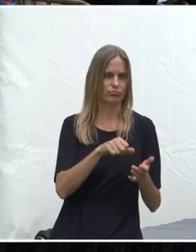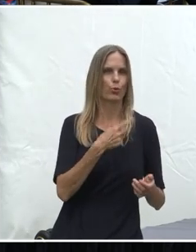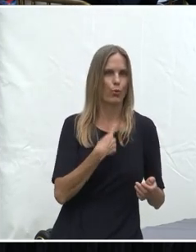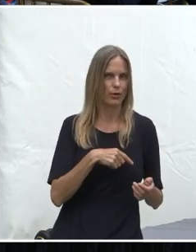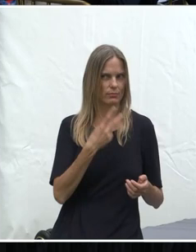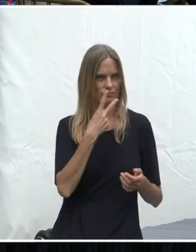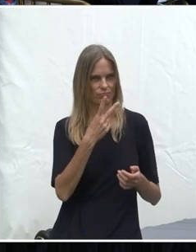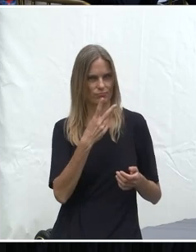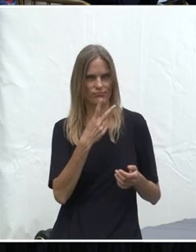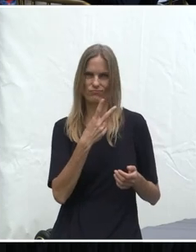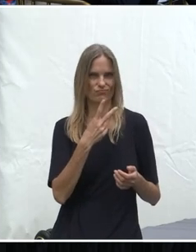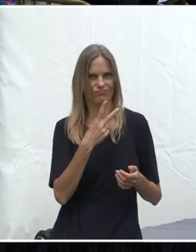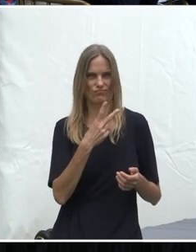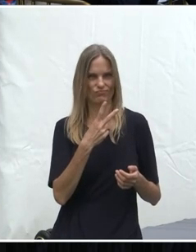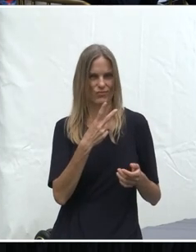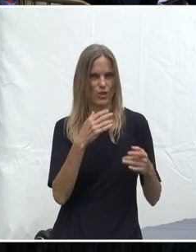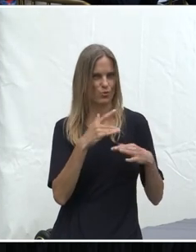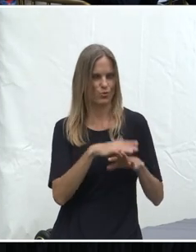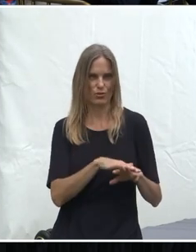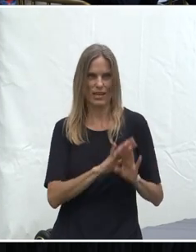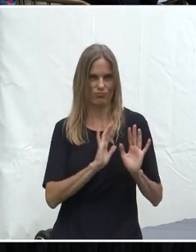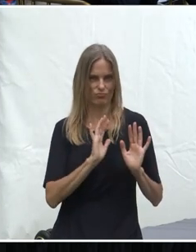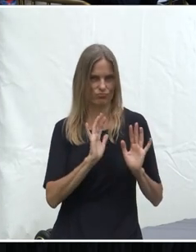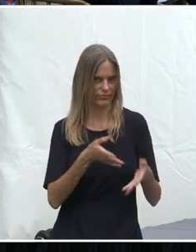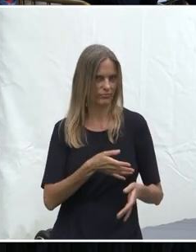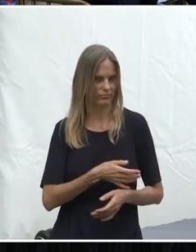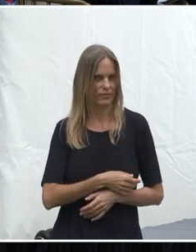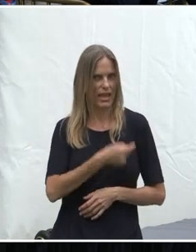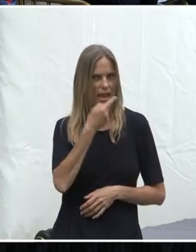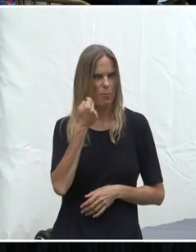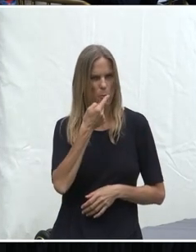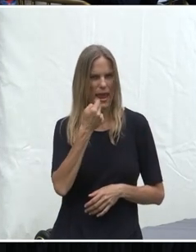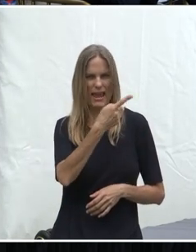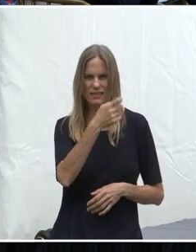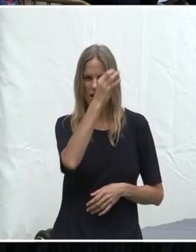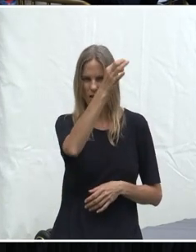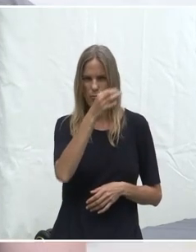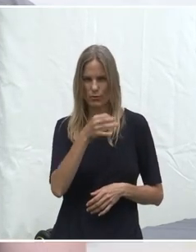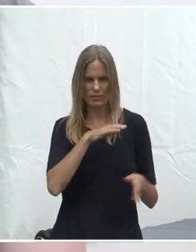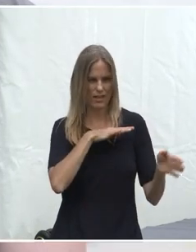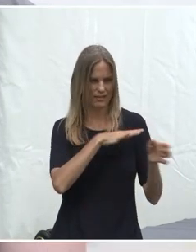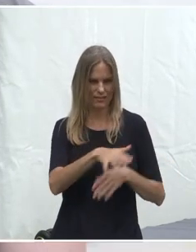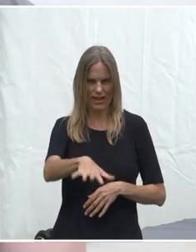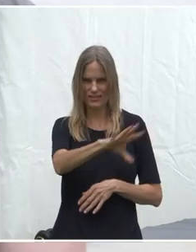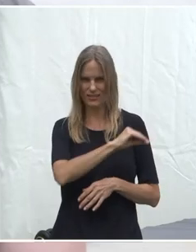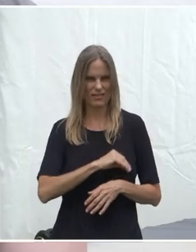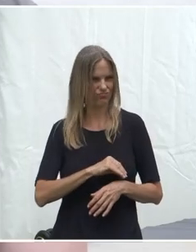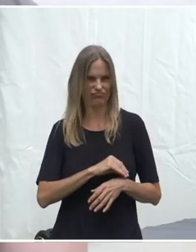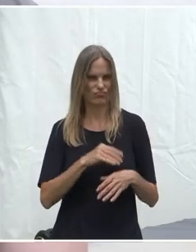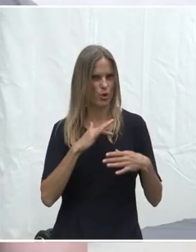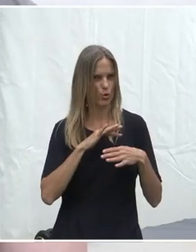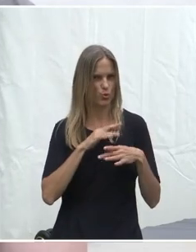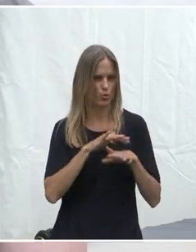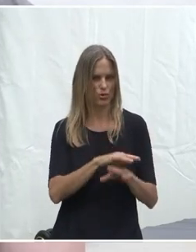ugly a system where it's 100% men can get, I would say that every extreme in